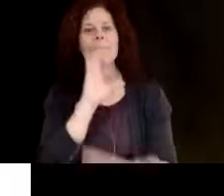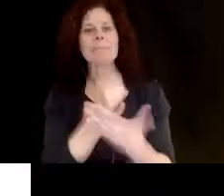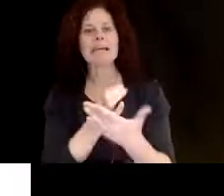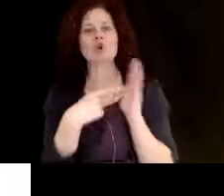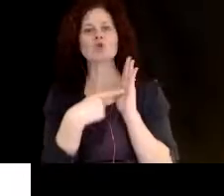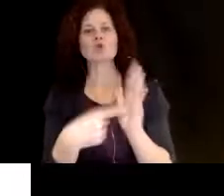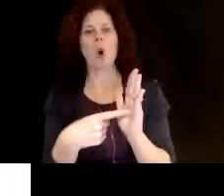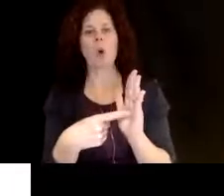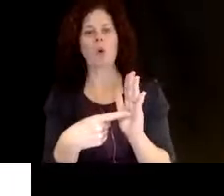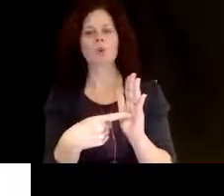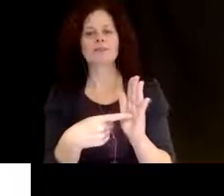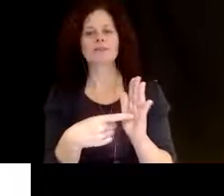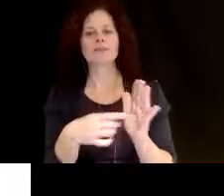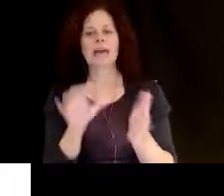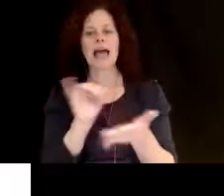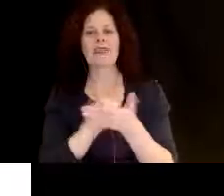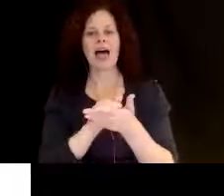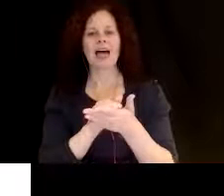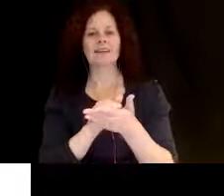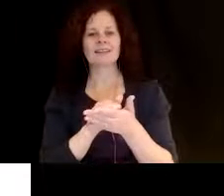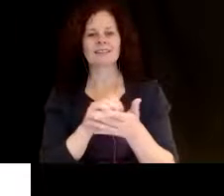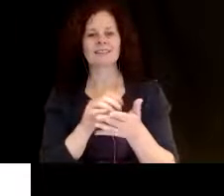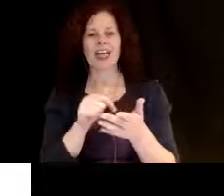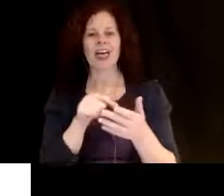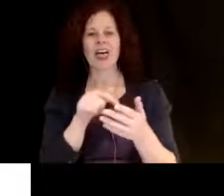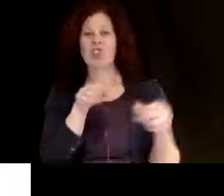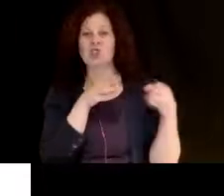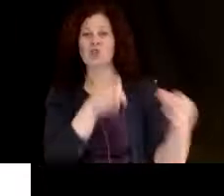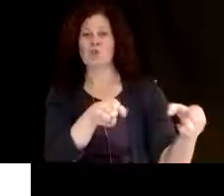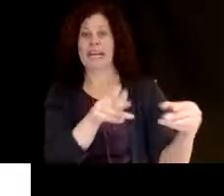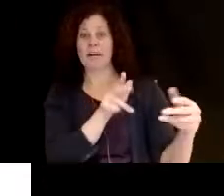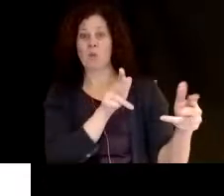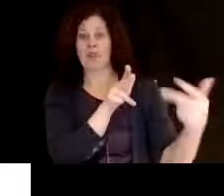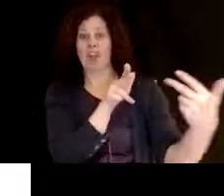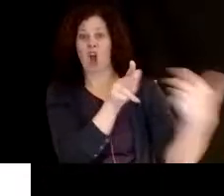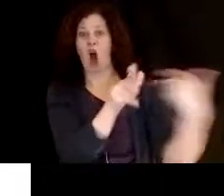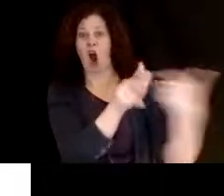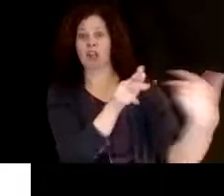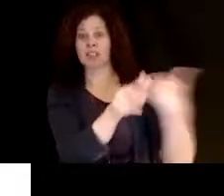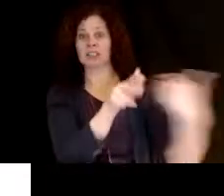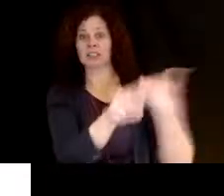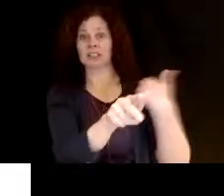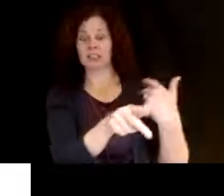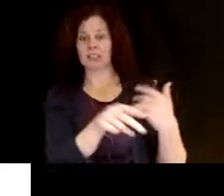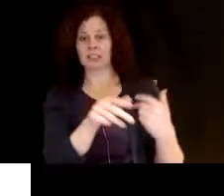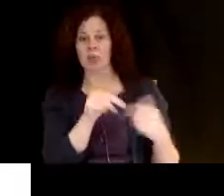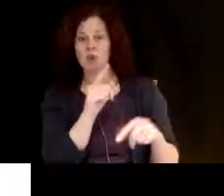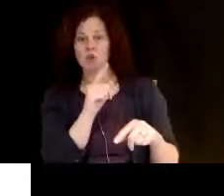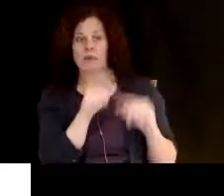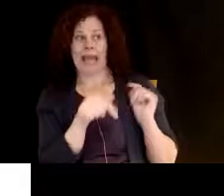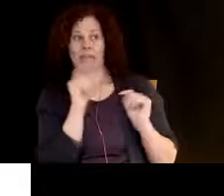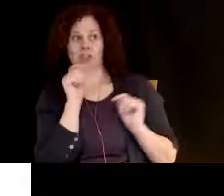being inadequately separated from motor vehicle traffic. Often sidewalks are just a thin strip of pavement with no